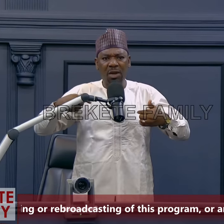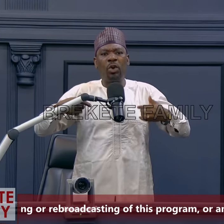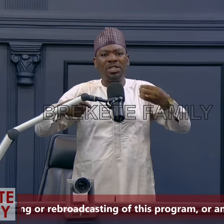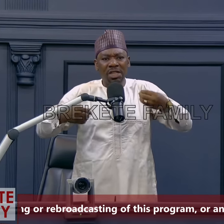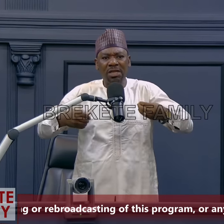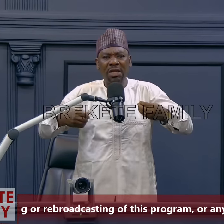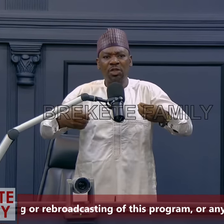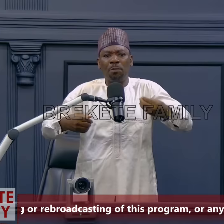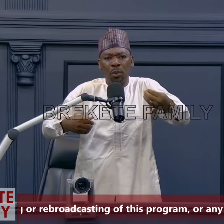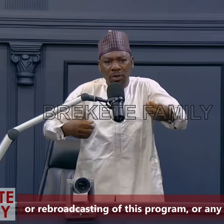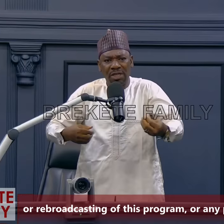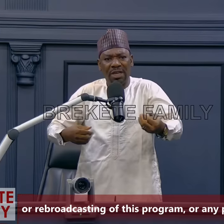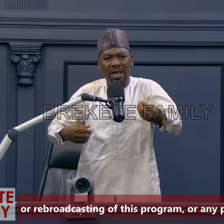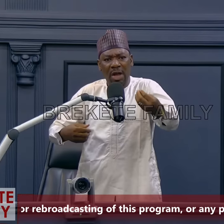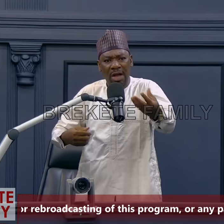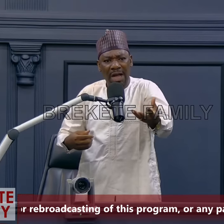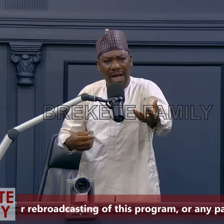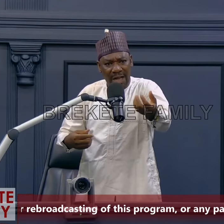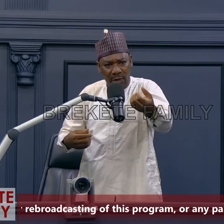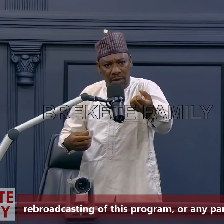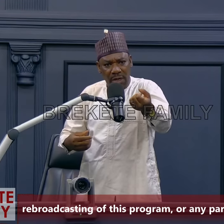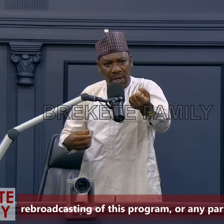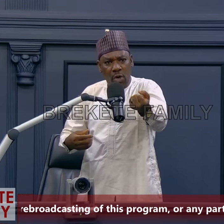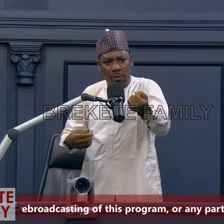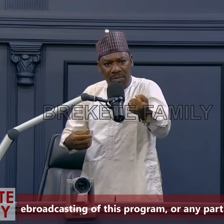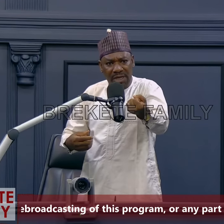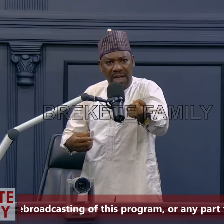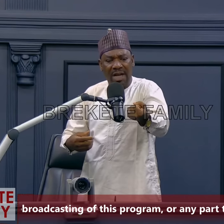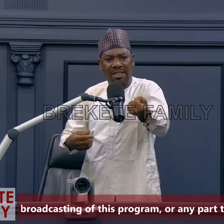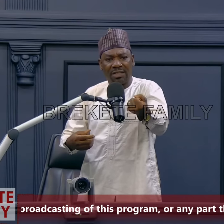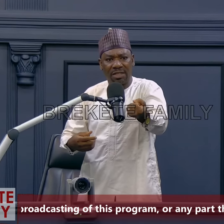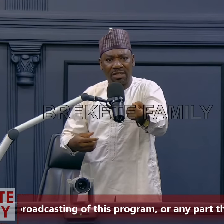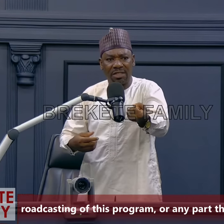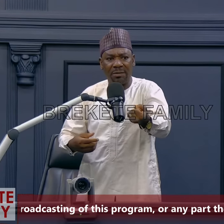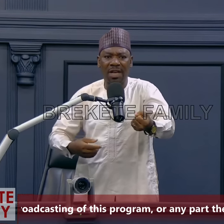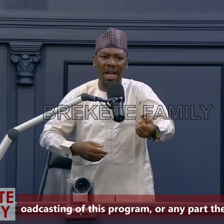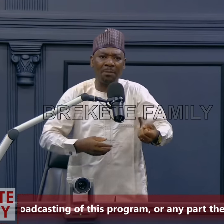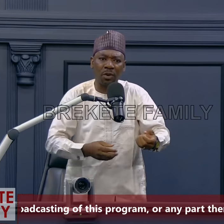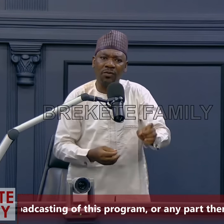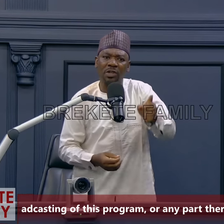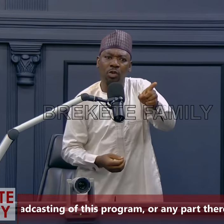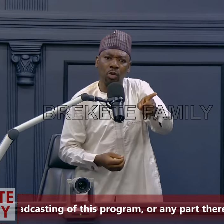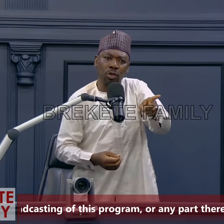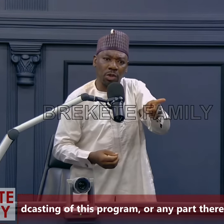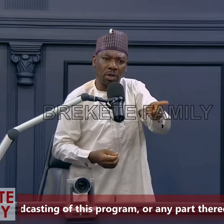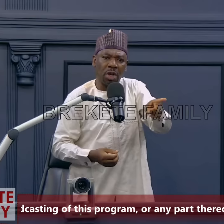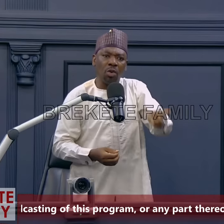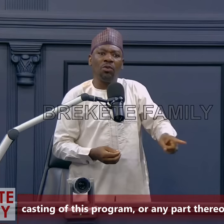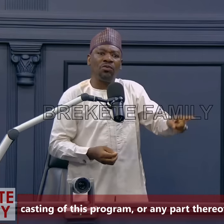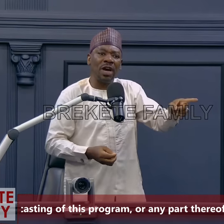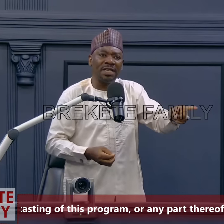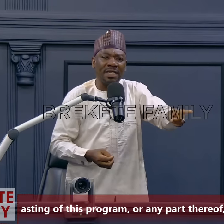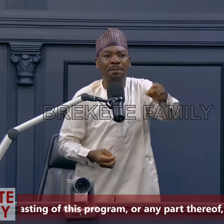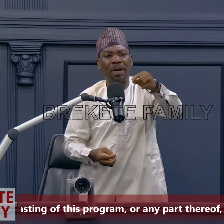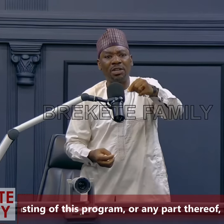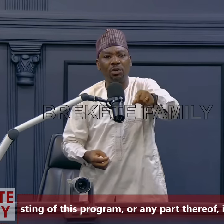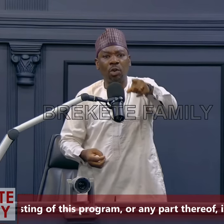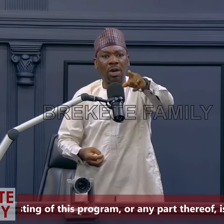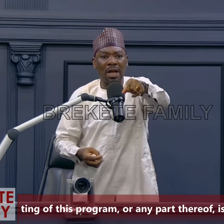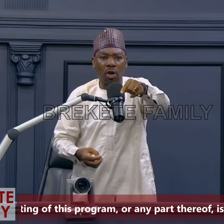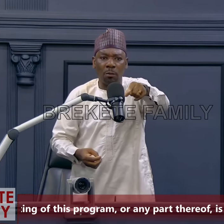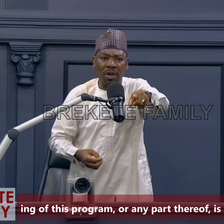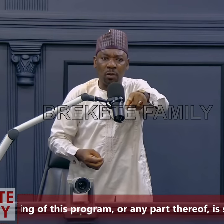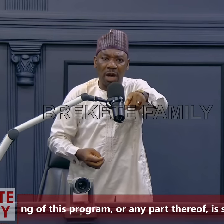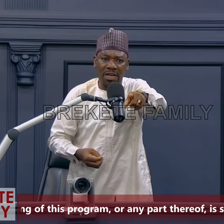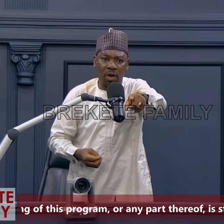okay waiting supposing the called me now as a citizen say make I profer solution over this